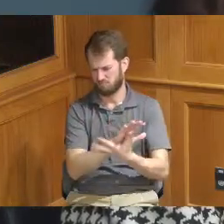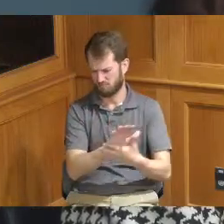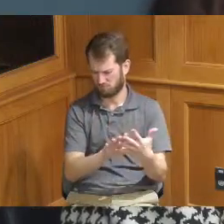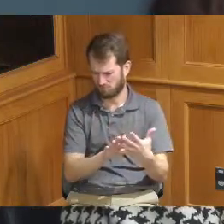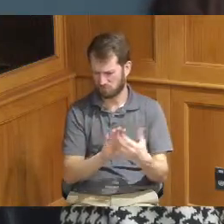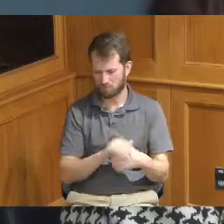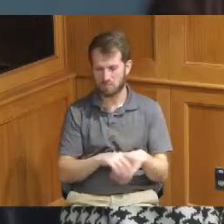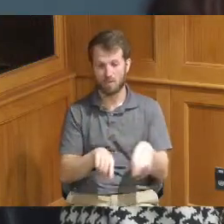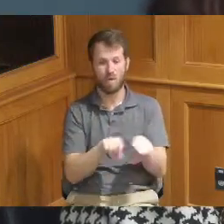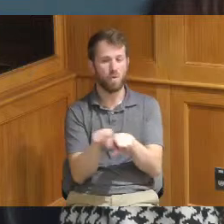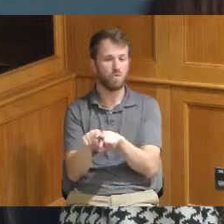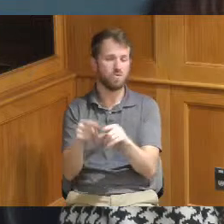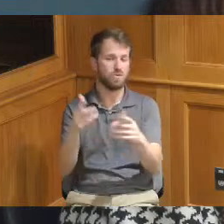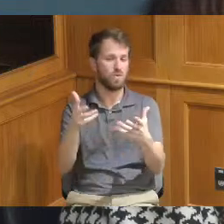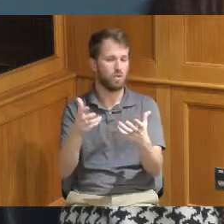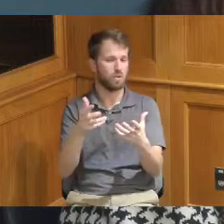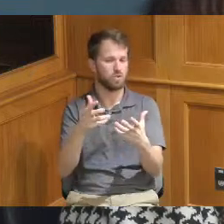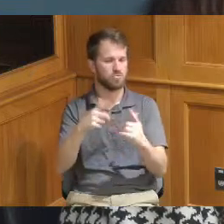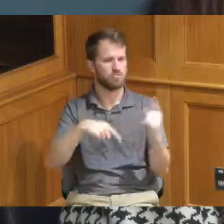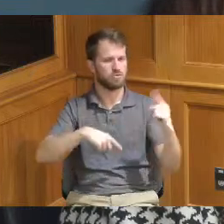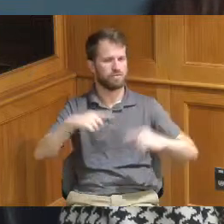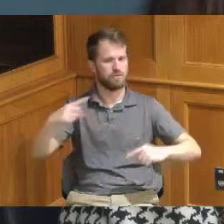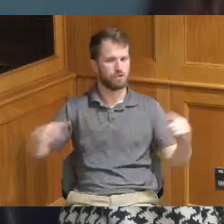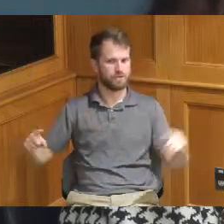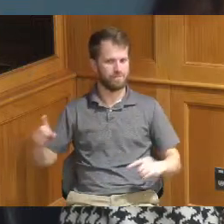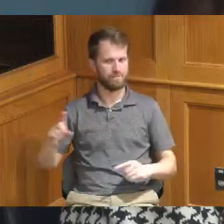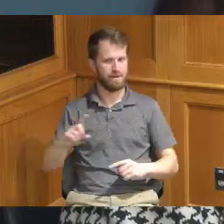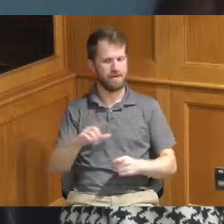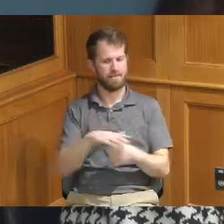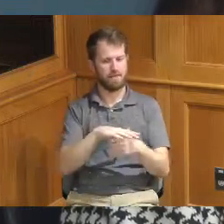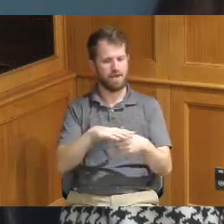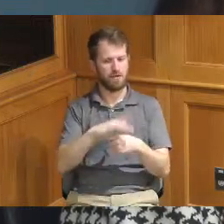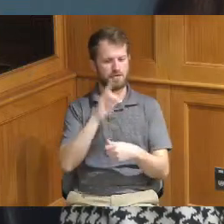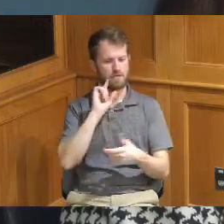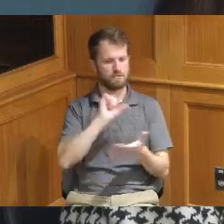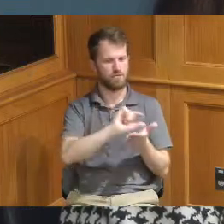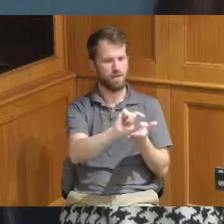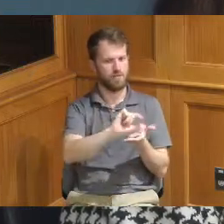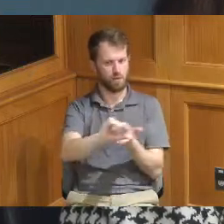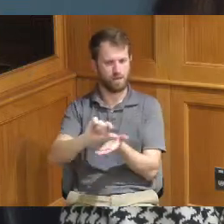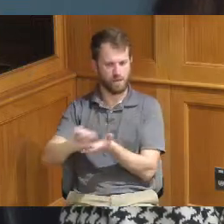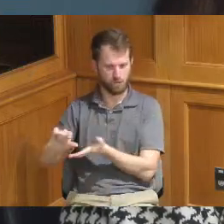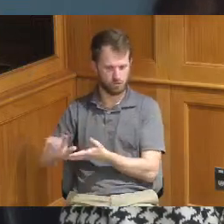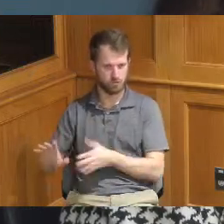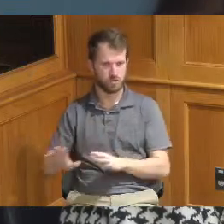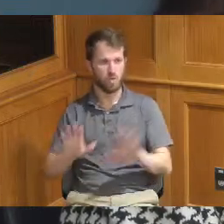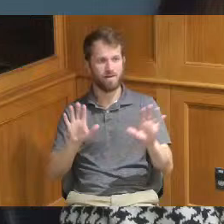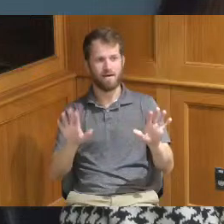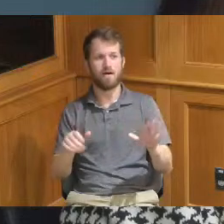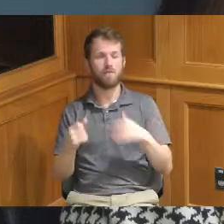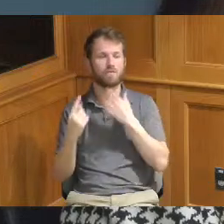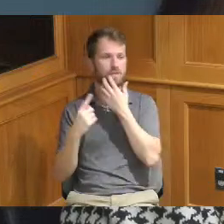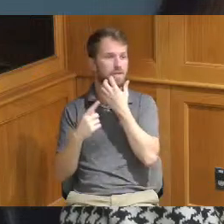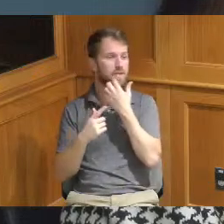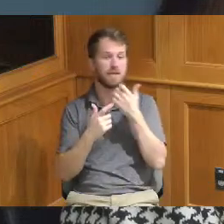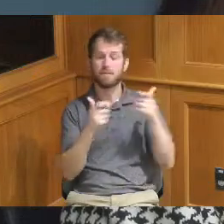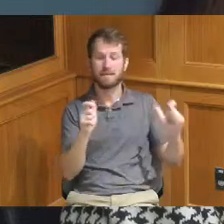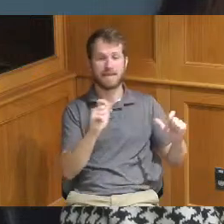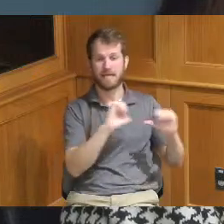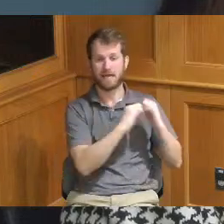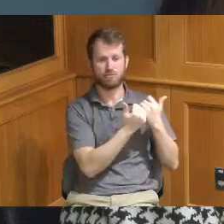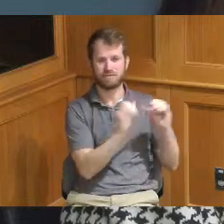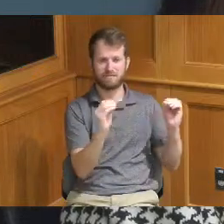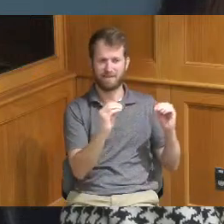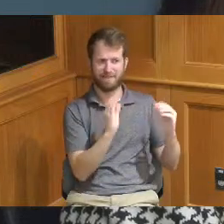to diversify the areas of allocation. What makes me extremely happy, nothing against the big agencies,